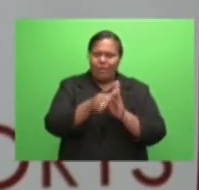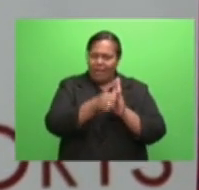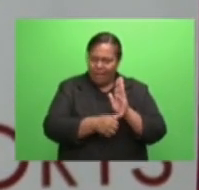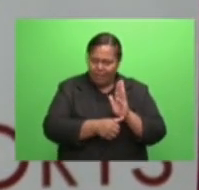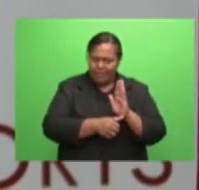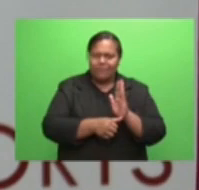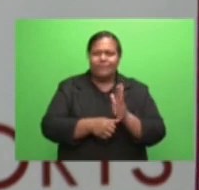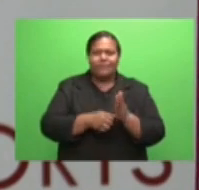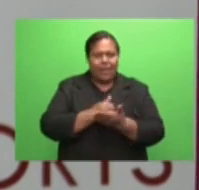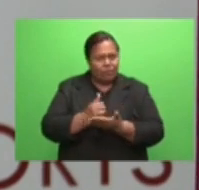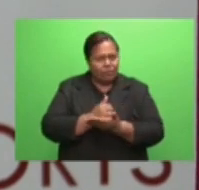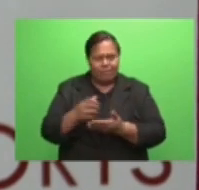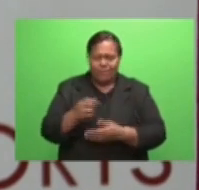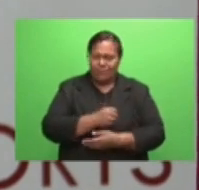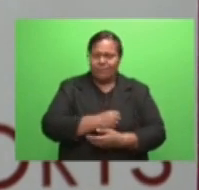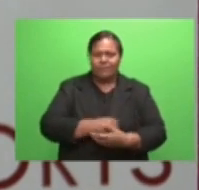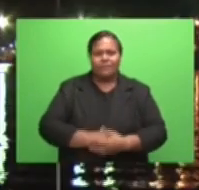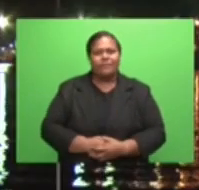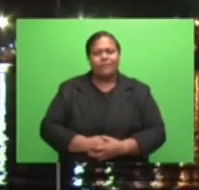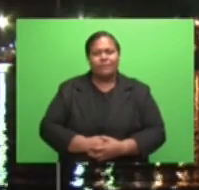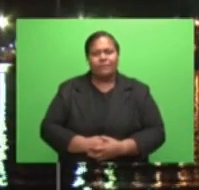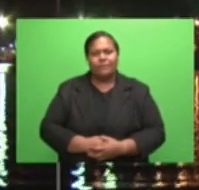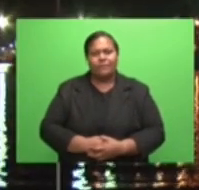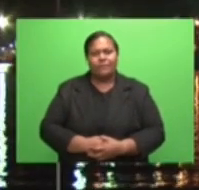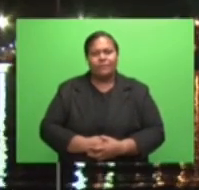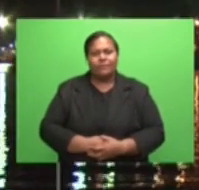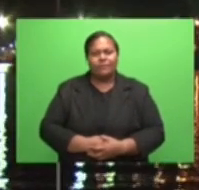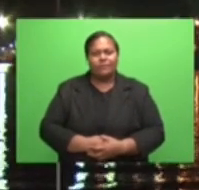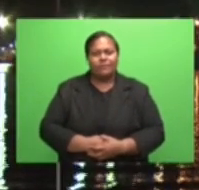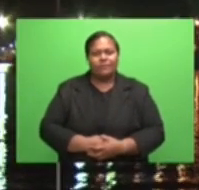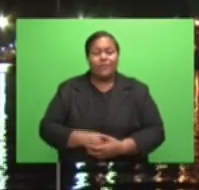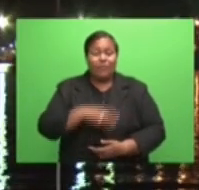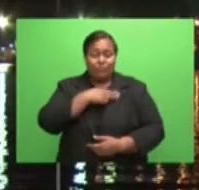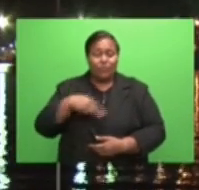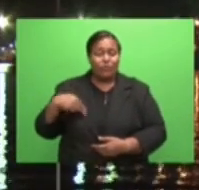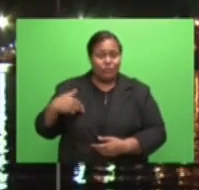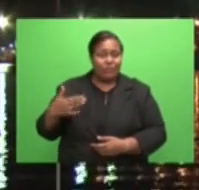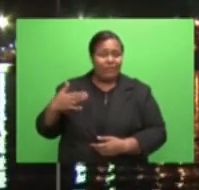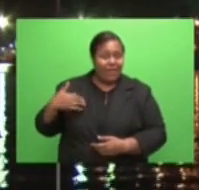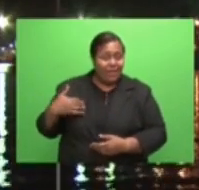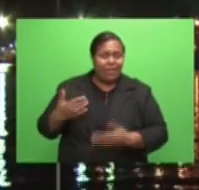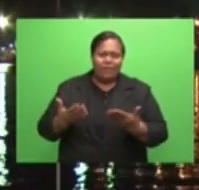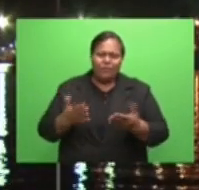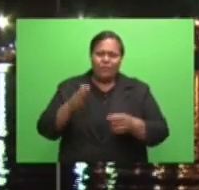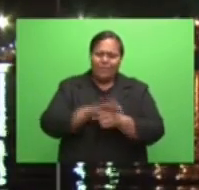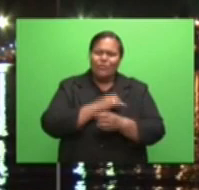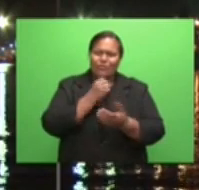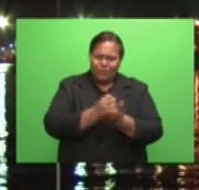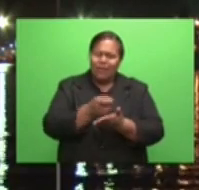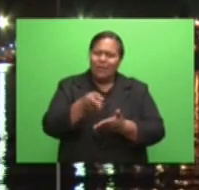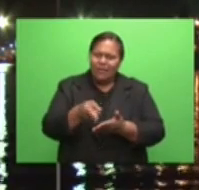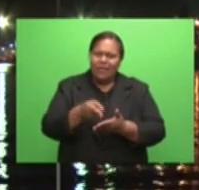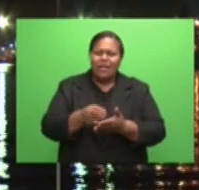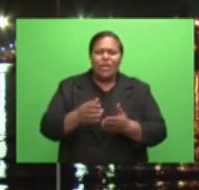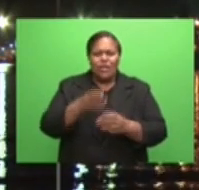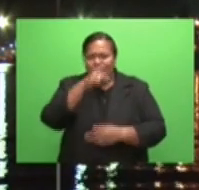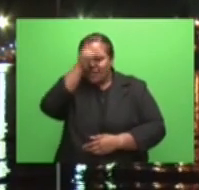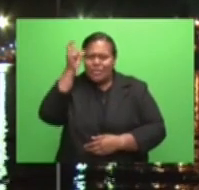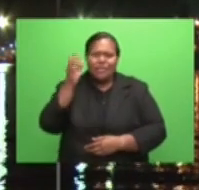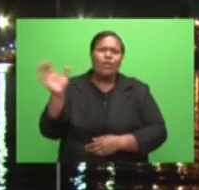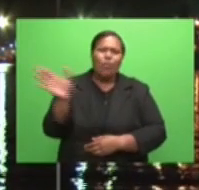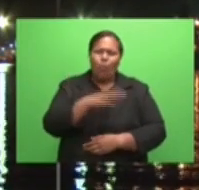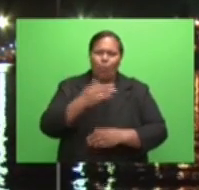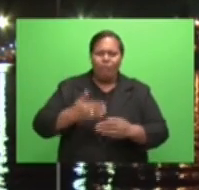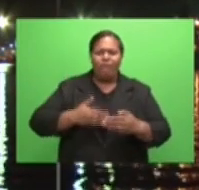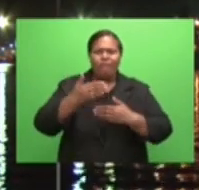Venina Rakautonga, FBC News. The Ministry of Health has highlighted the need to ensure nurses and all frontline workers are